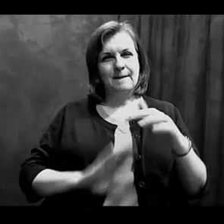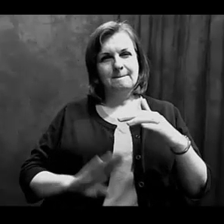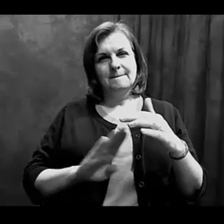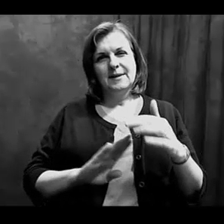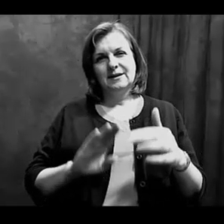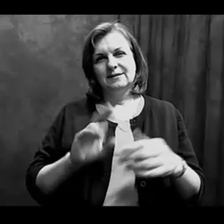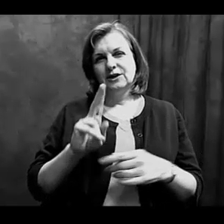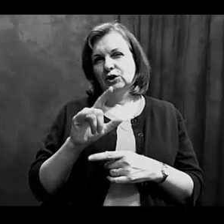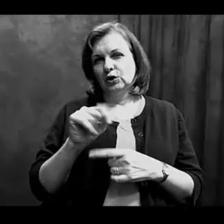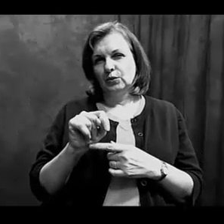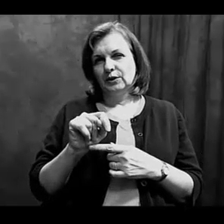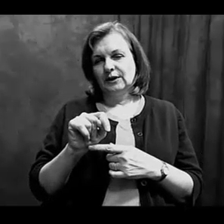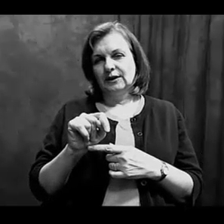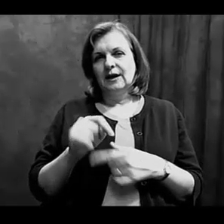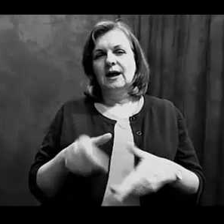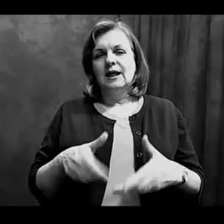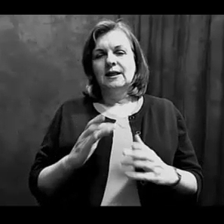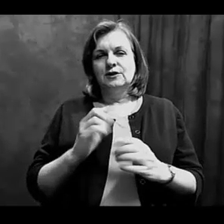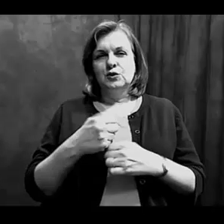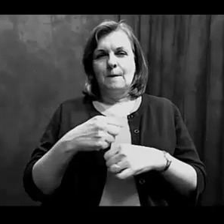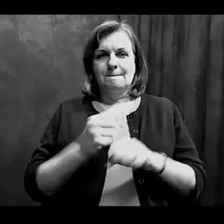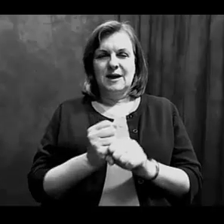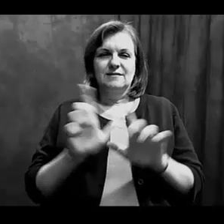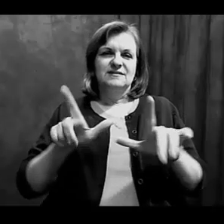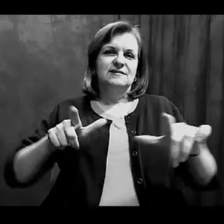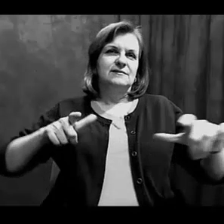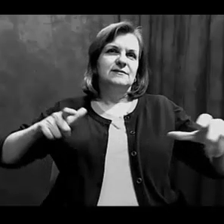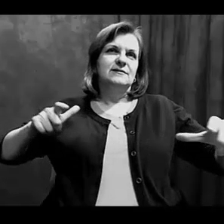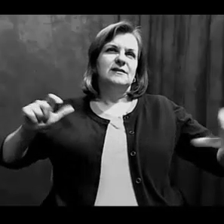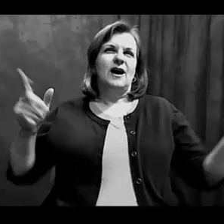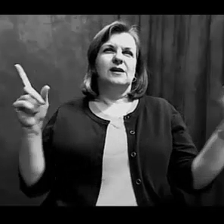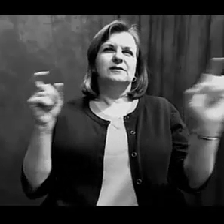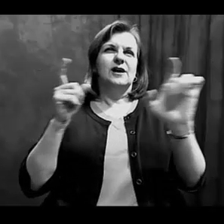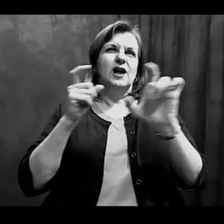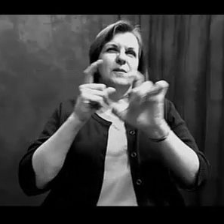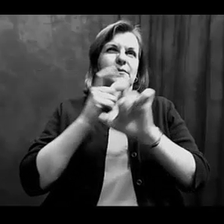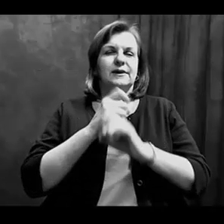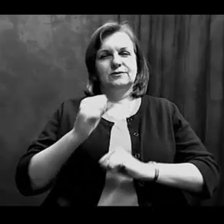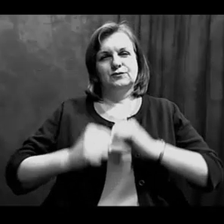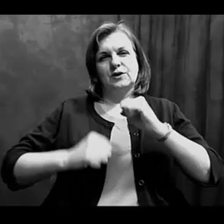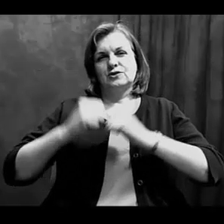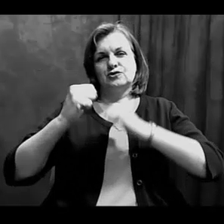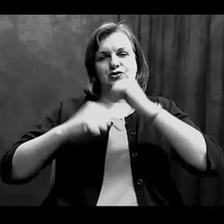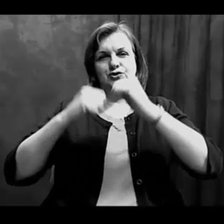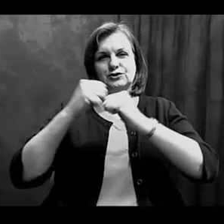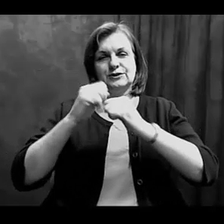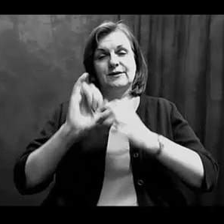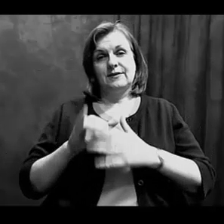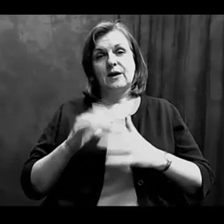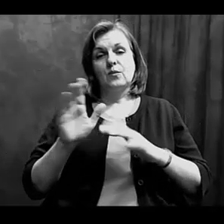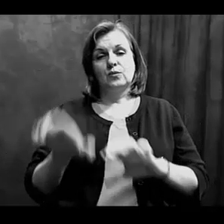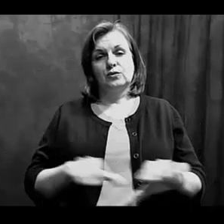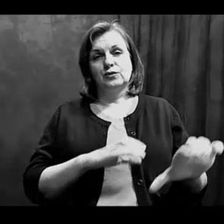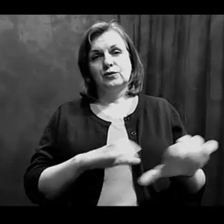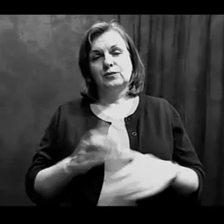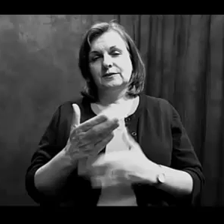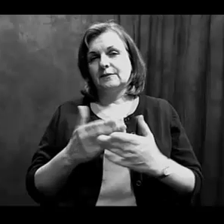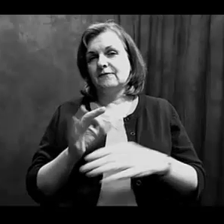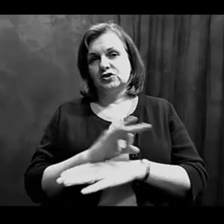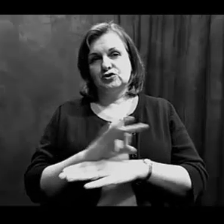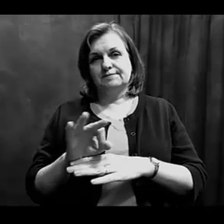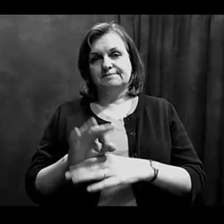looking for these basic units that are going to allow us to put together these very large,